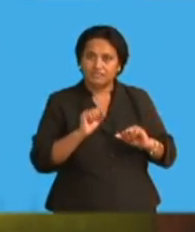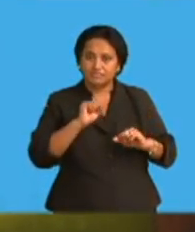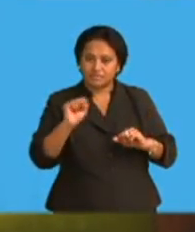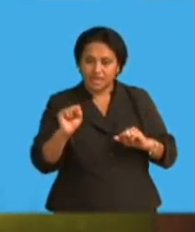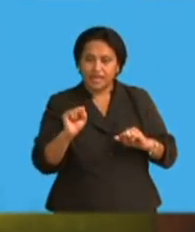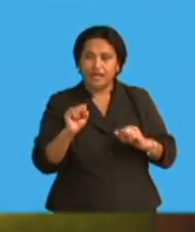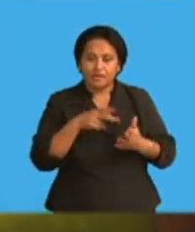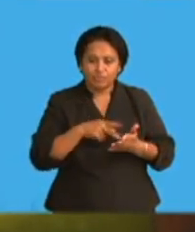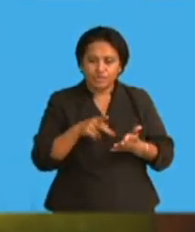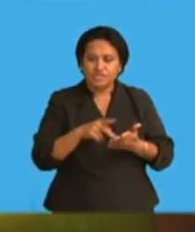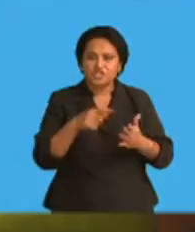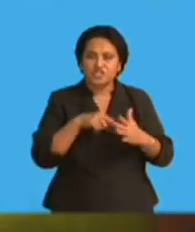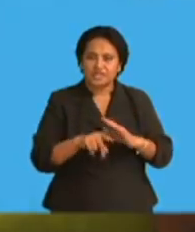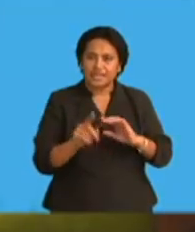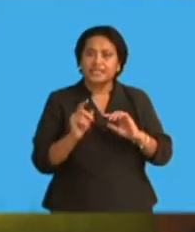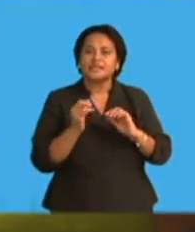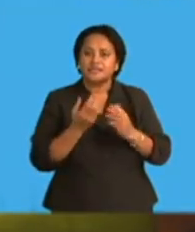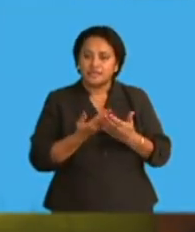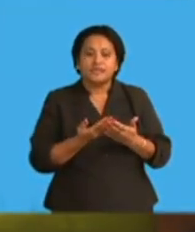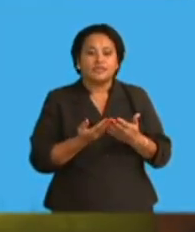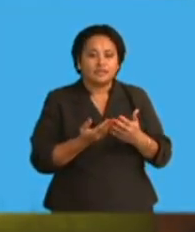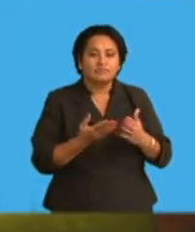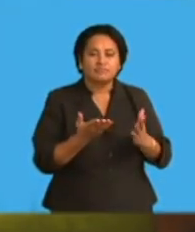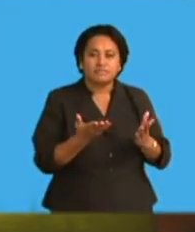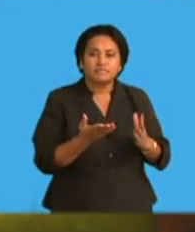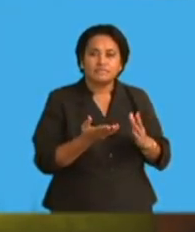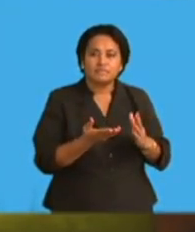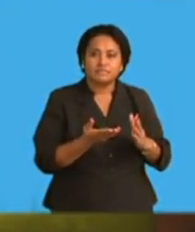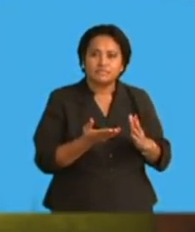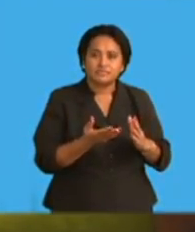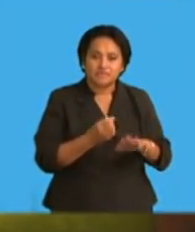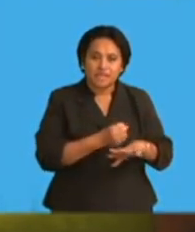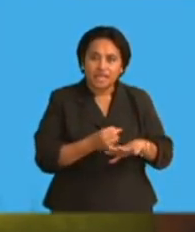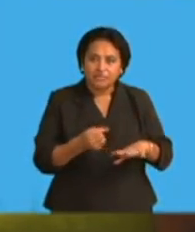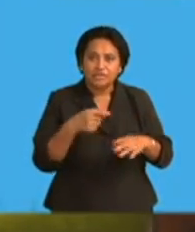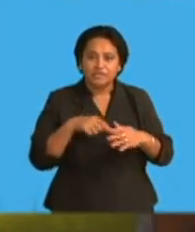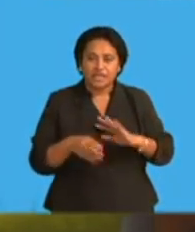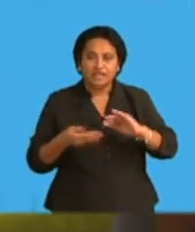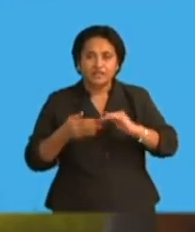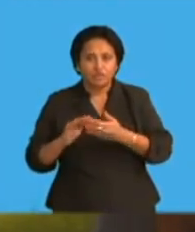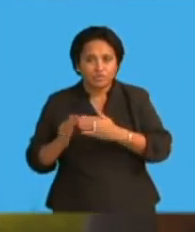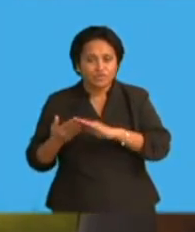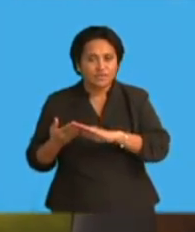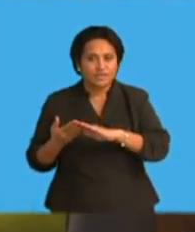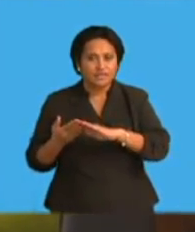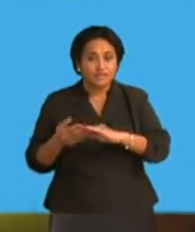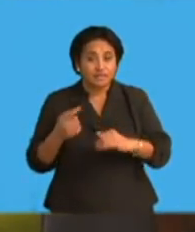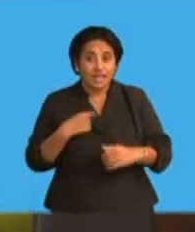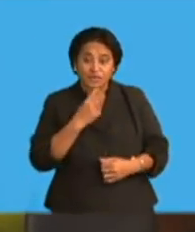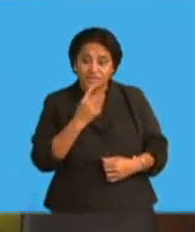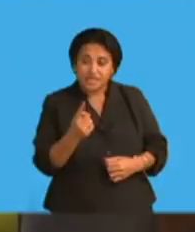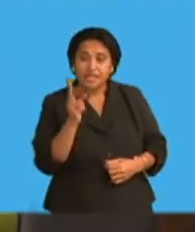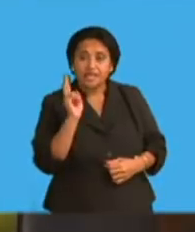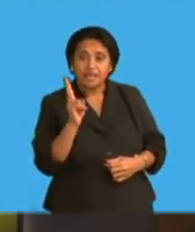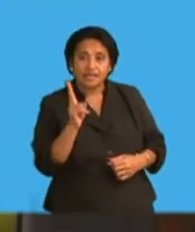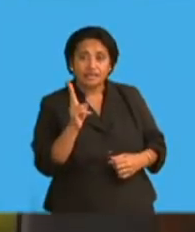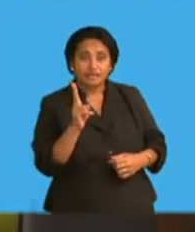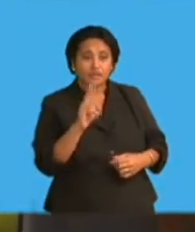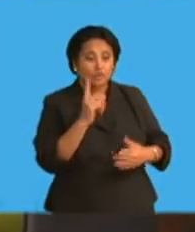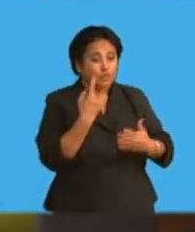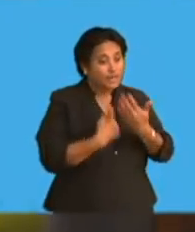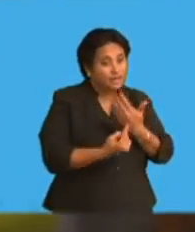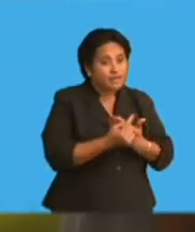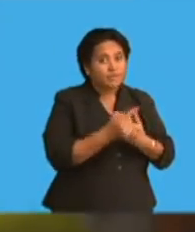in 2000. And I'm saying that I'm going to caution everybody. I'm going to say this because the fact it did happen, people don't talk about